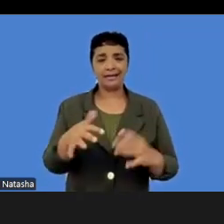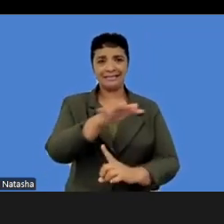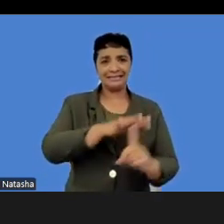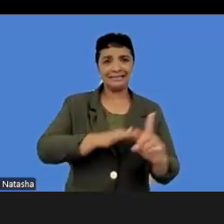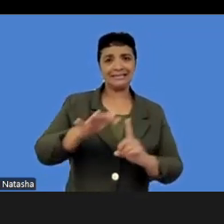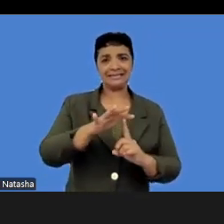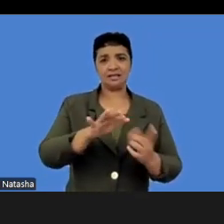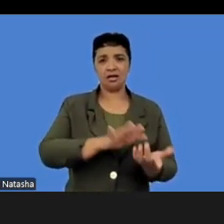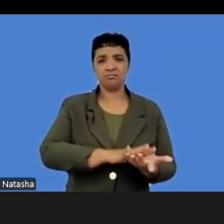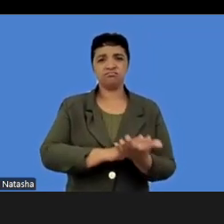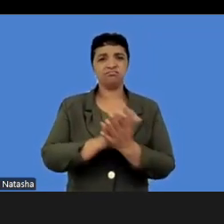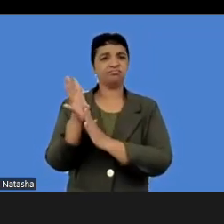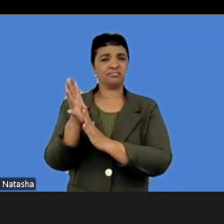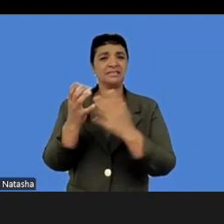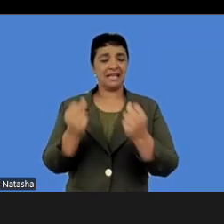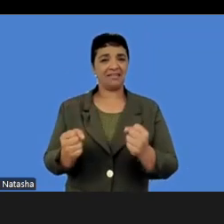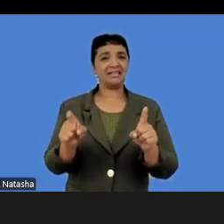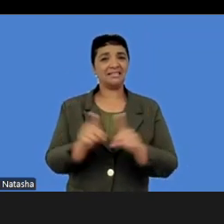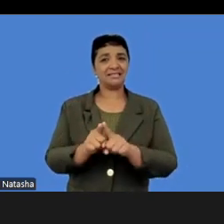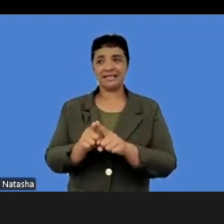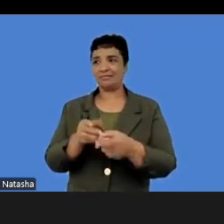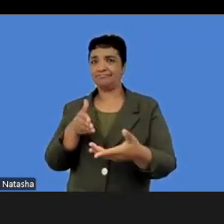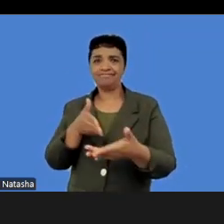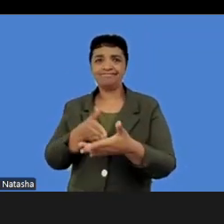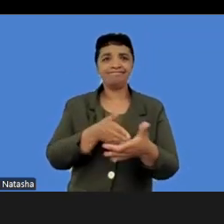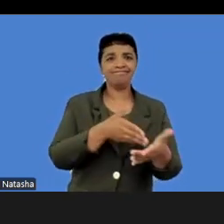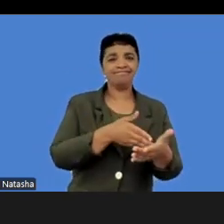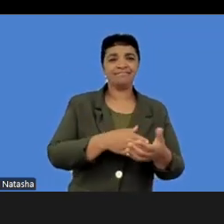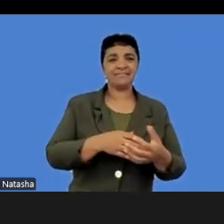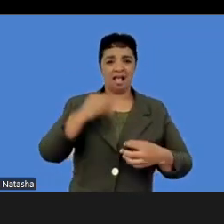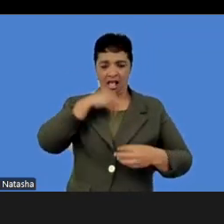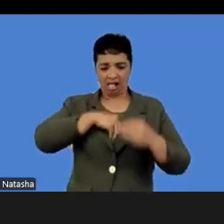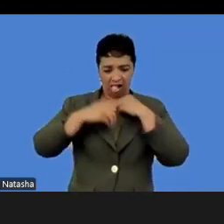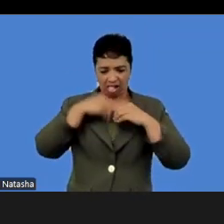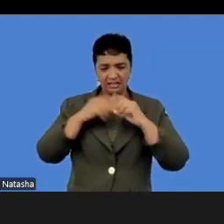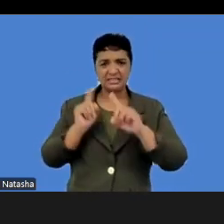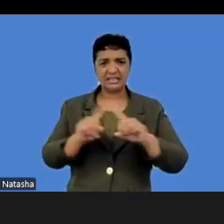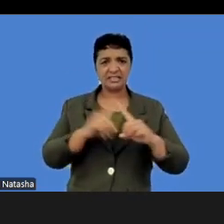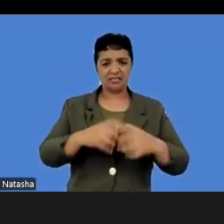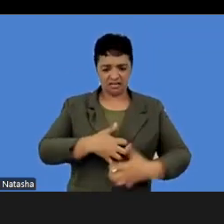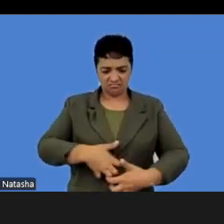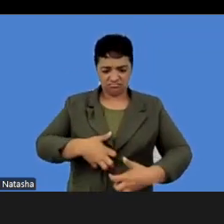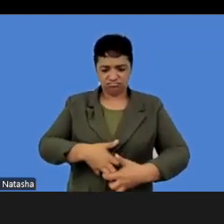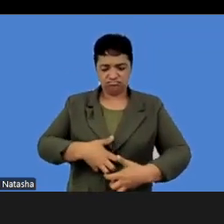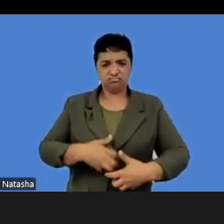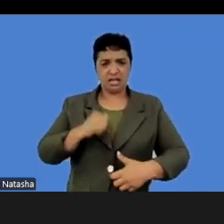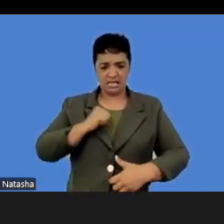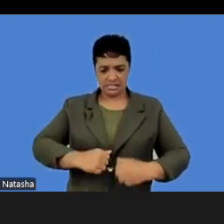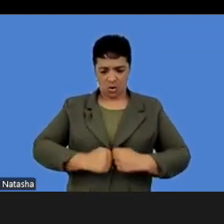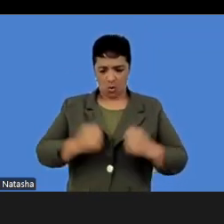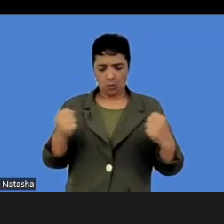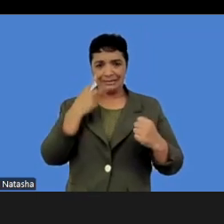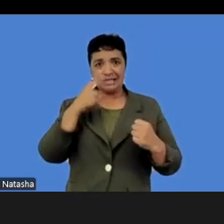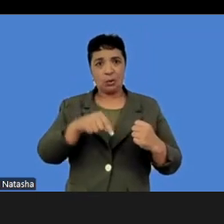and various objects in their stomachs. This just shows the level of